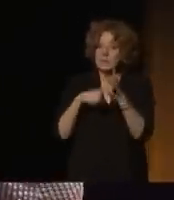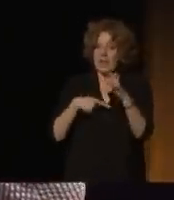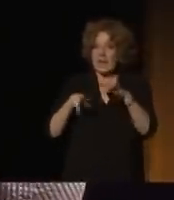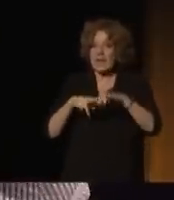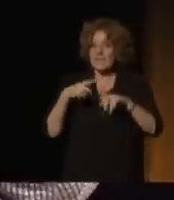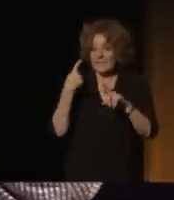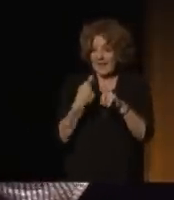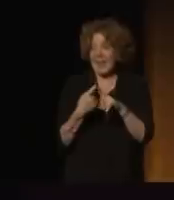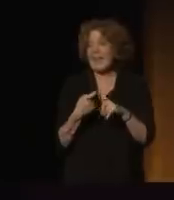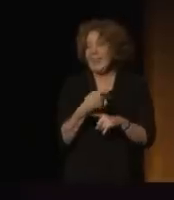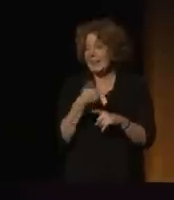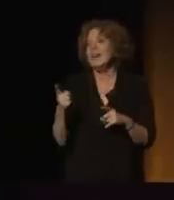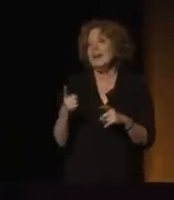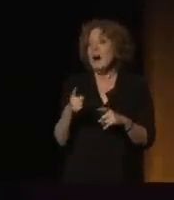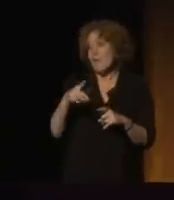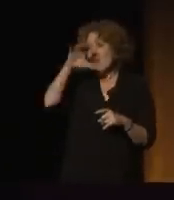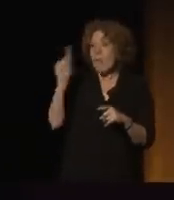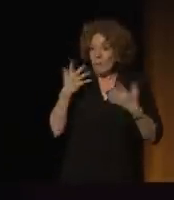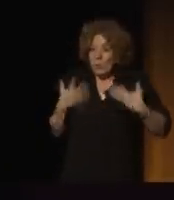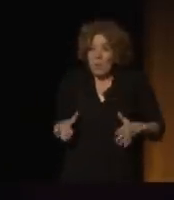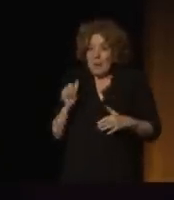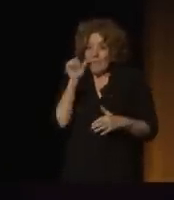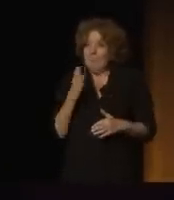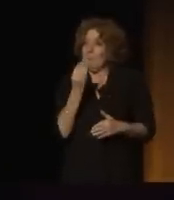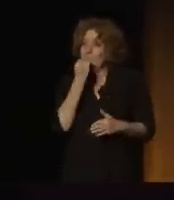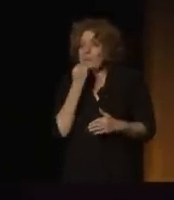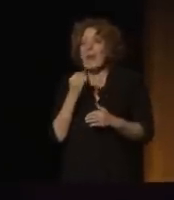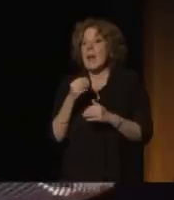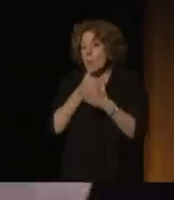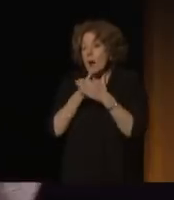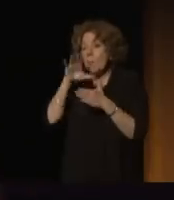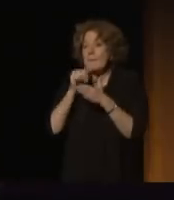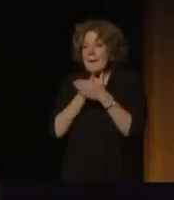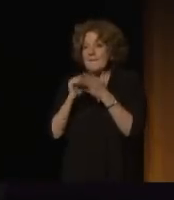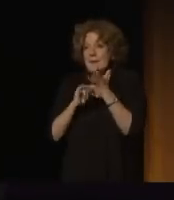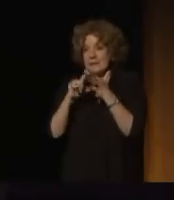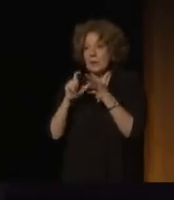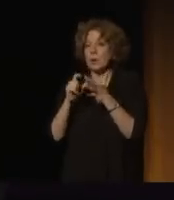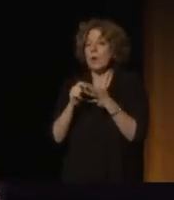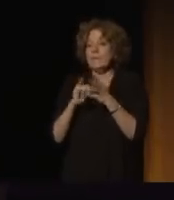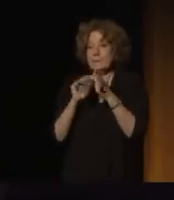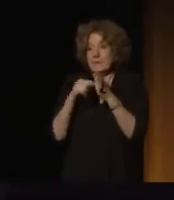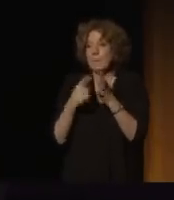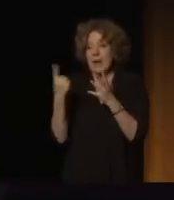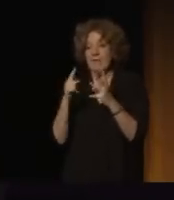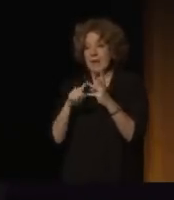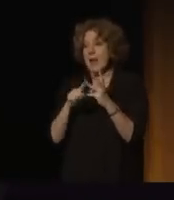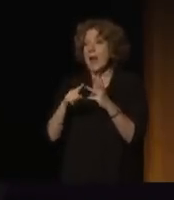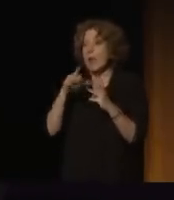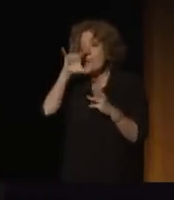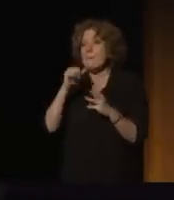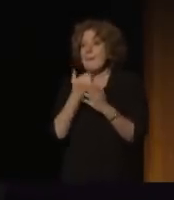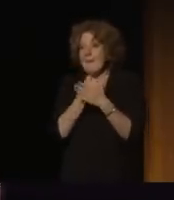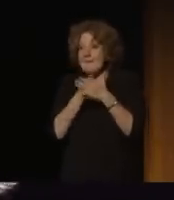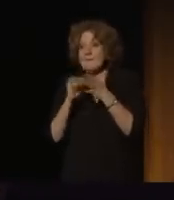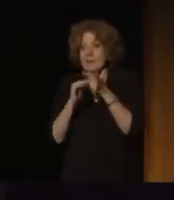not. I remember every second of September 11th. And I remember every second of this night, and I will never forget it. You